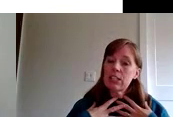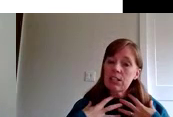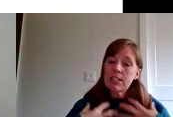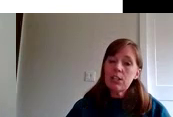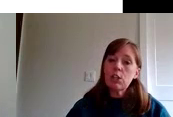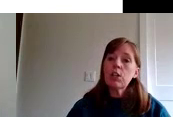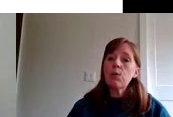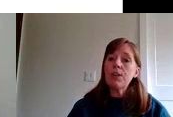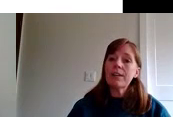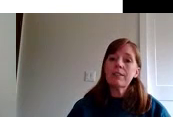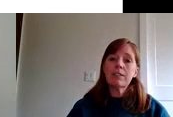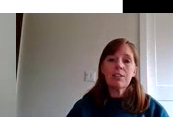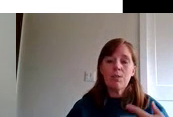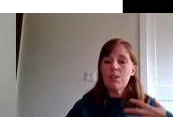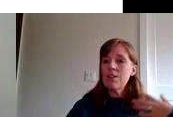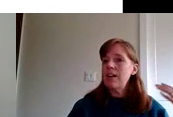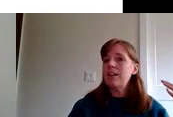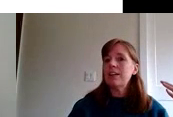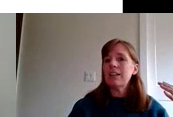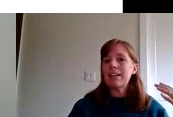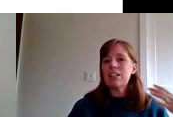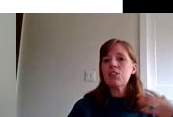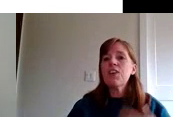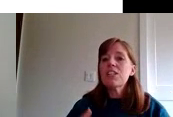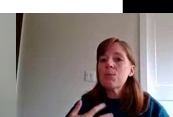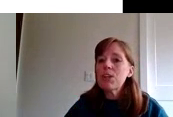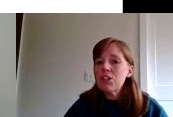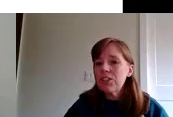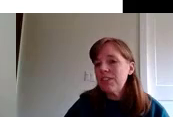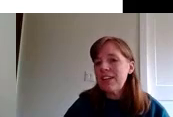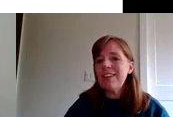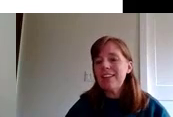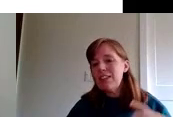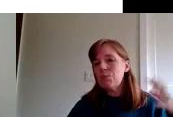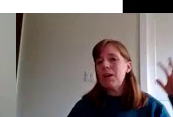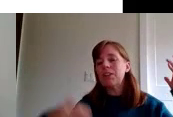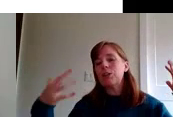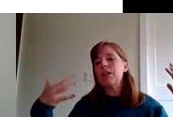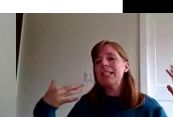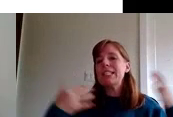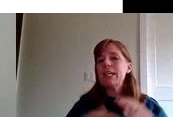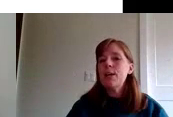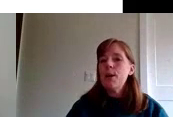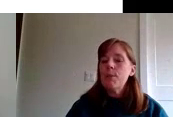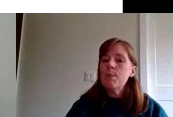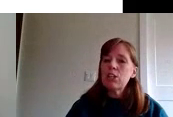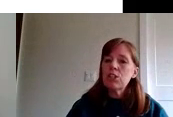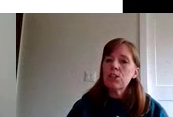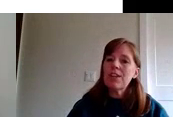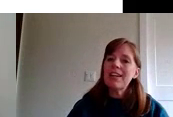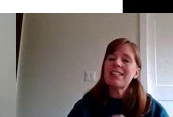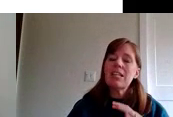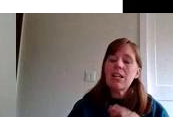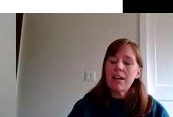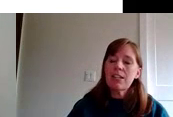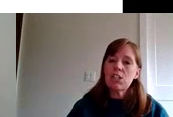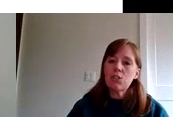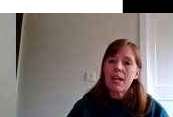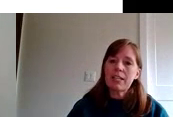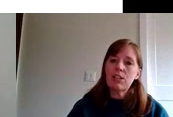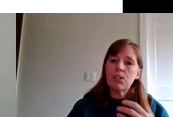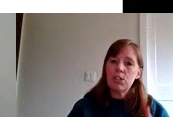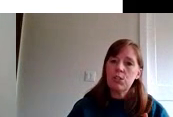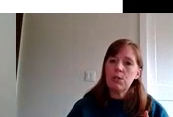and again, like Sarah said, clothing. Not like, it's fun to wear a shirt every now and again that's wild and crazy, but make sure that it's